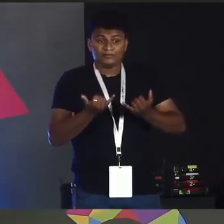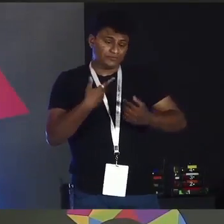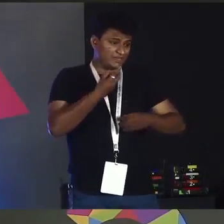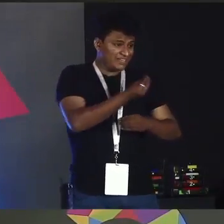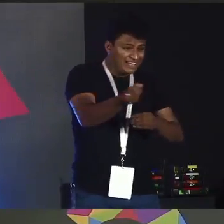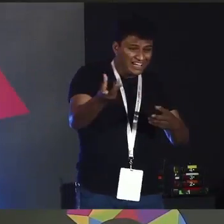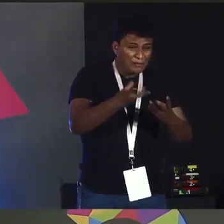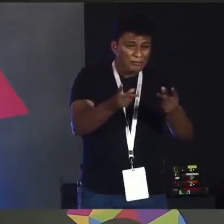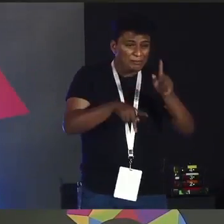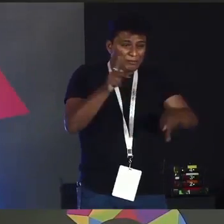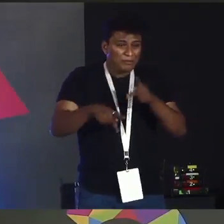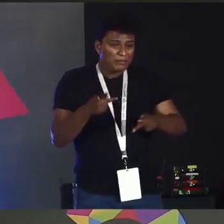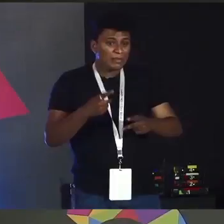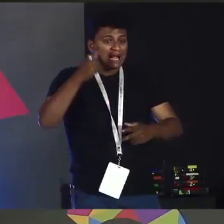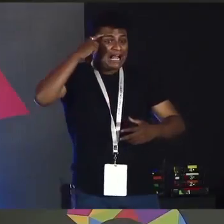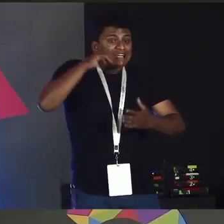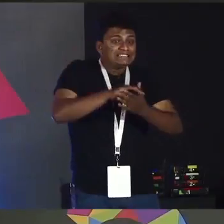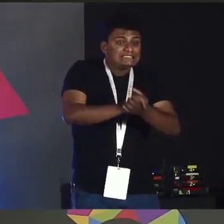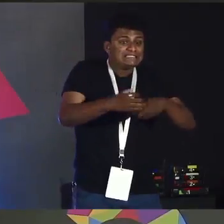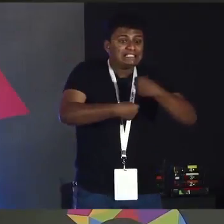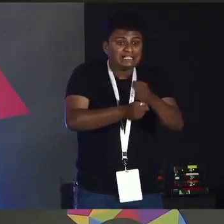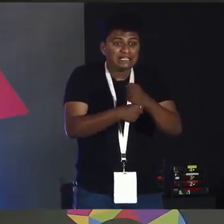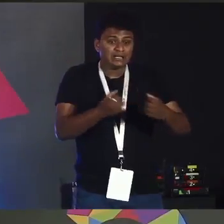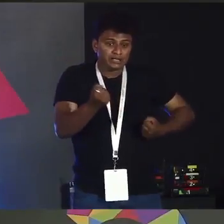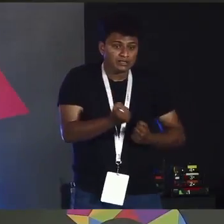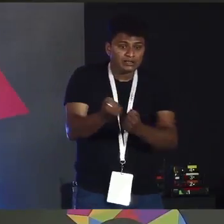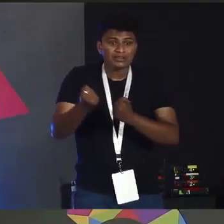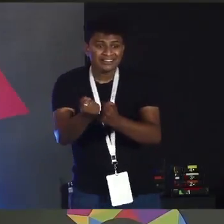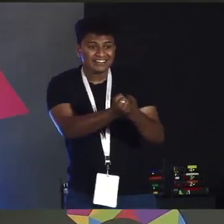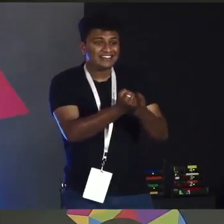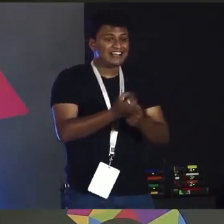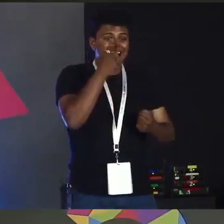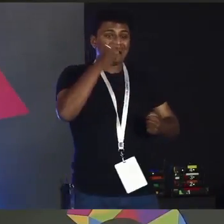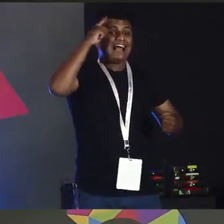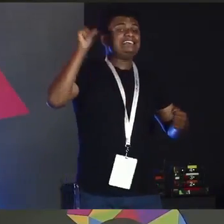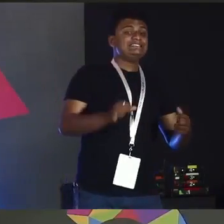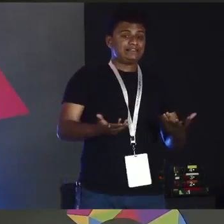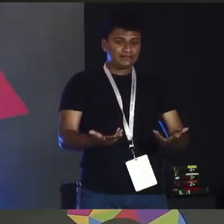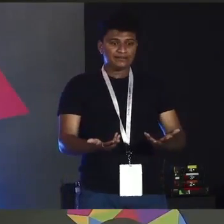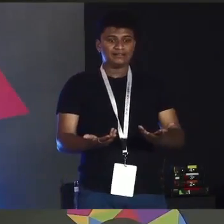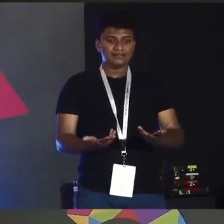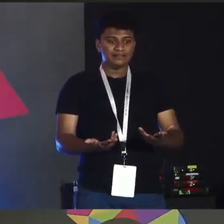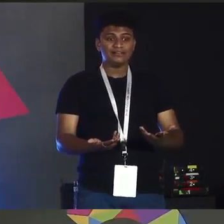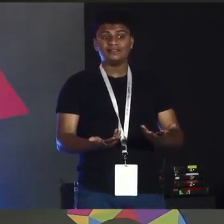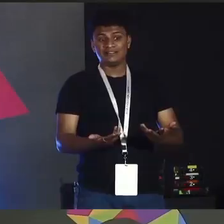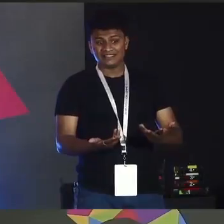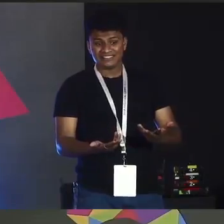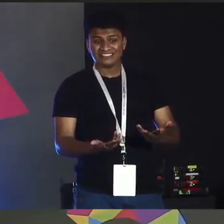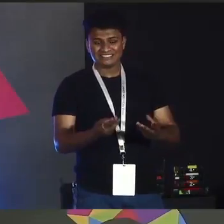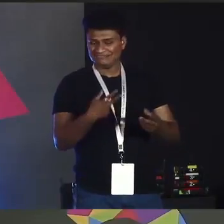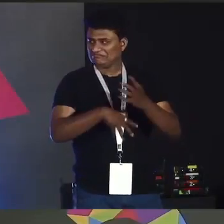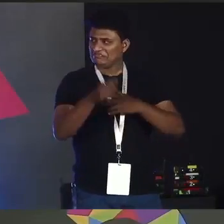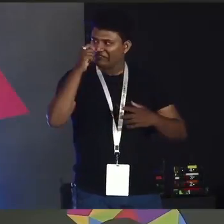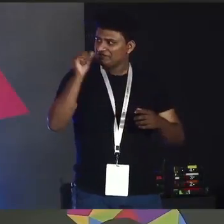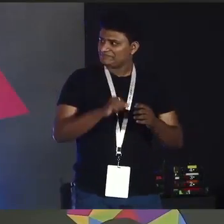or in the doing part or in the supporting part are actually not able to see these so-called non-issues.